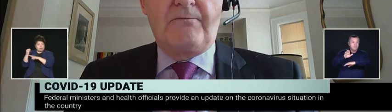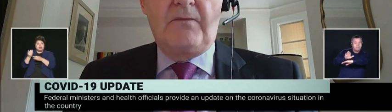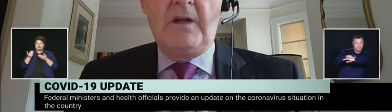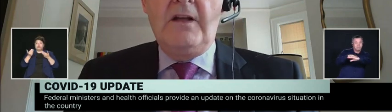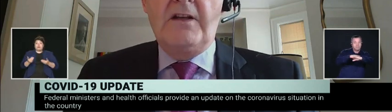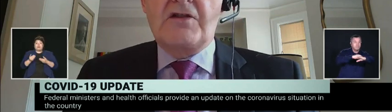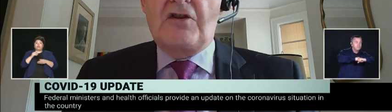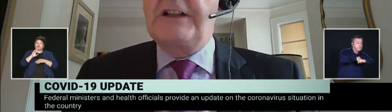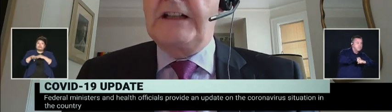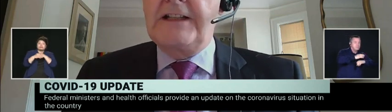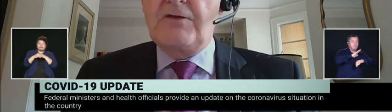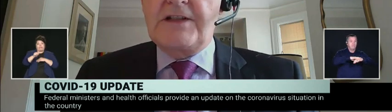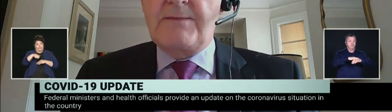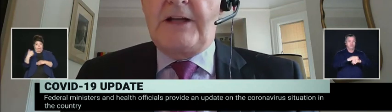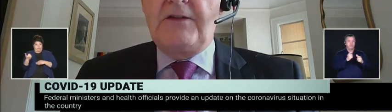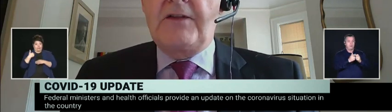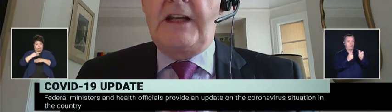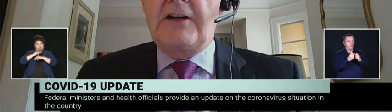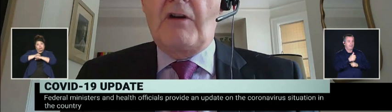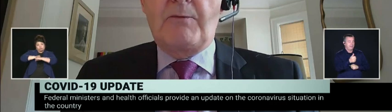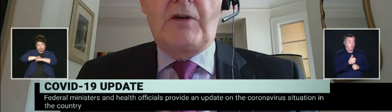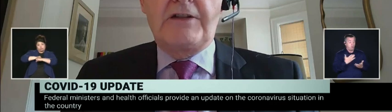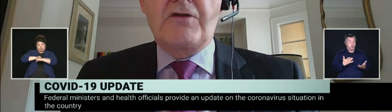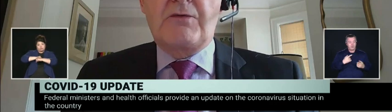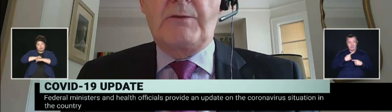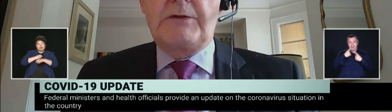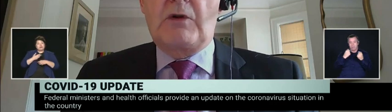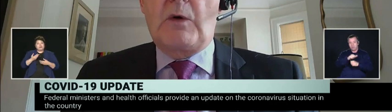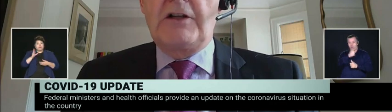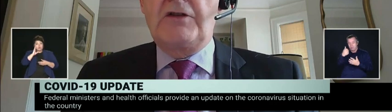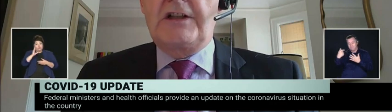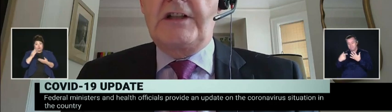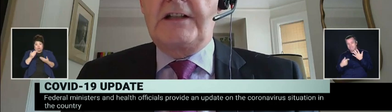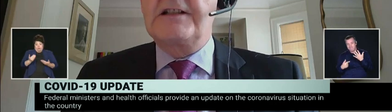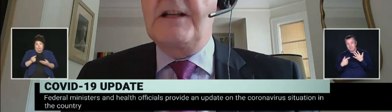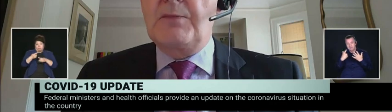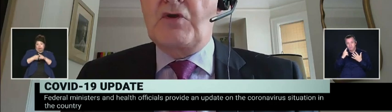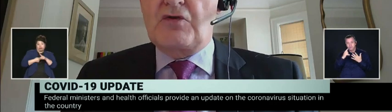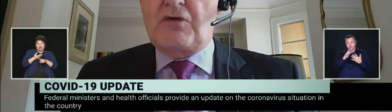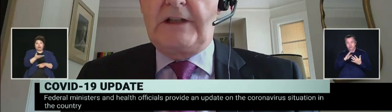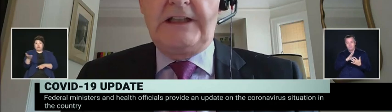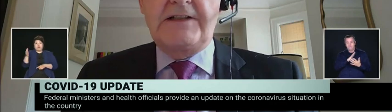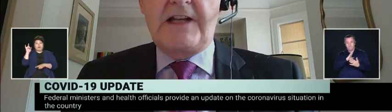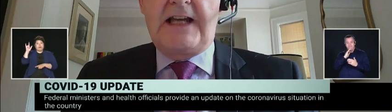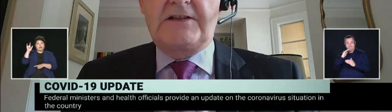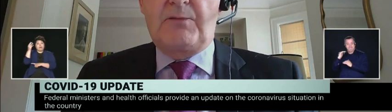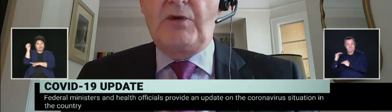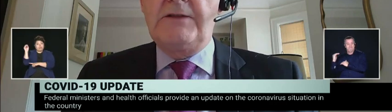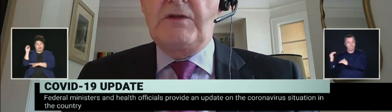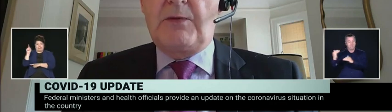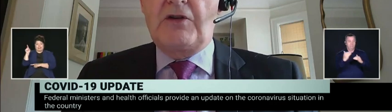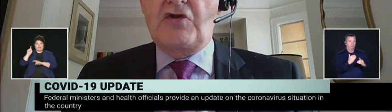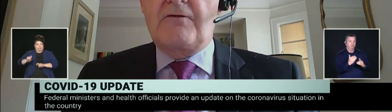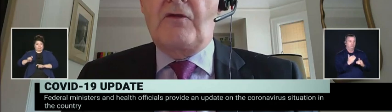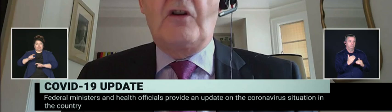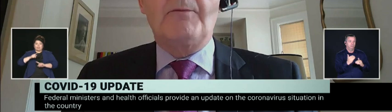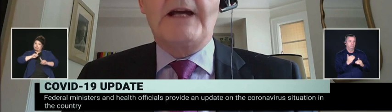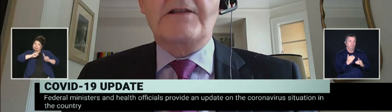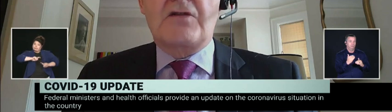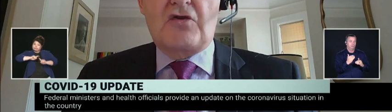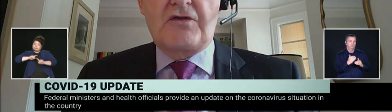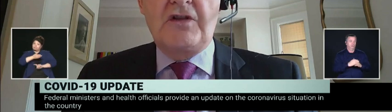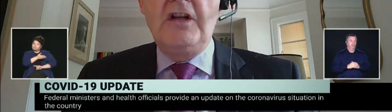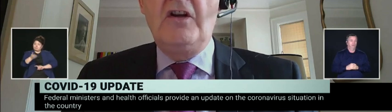approach. Starting later this month, air operators will be required to conduct temperature screenings at the point of departure for